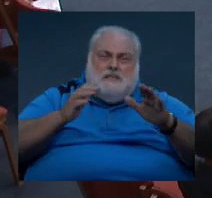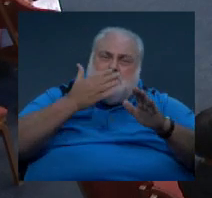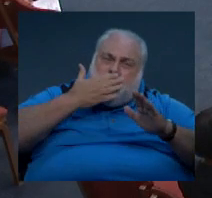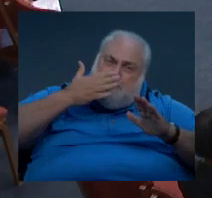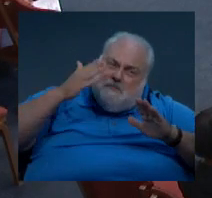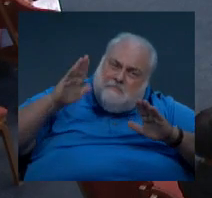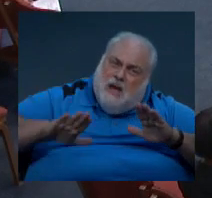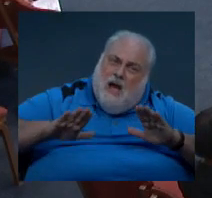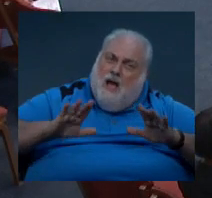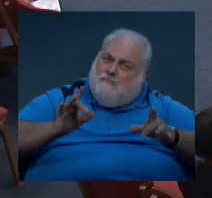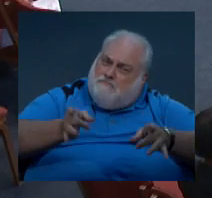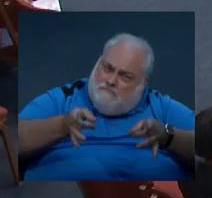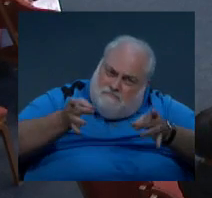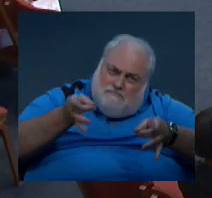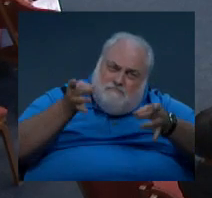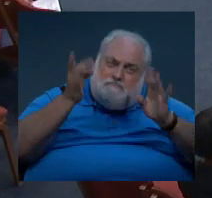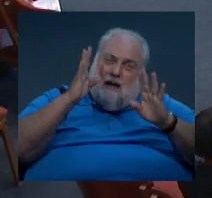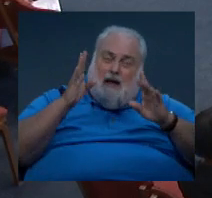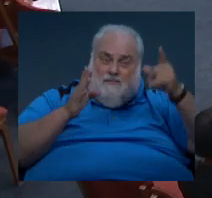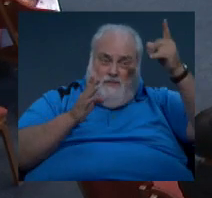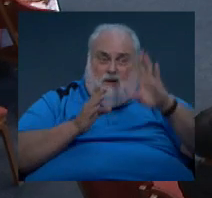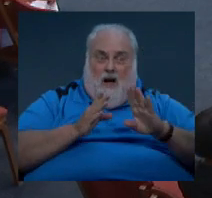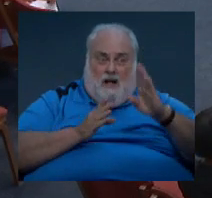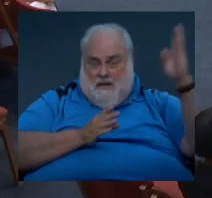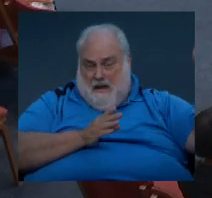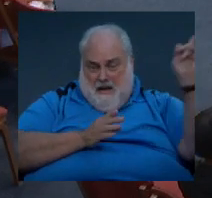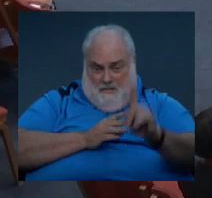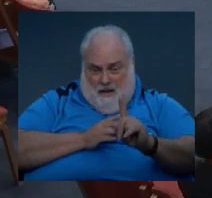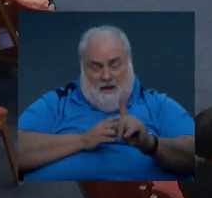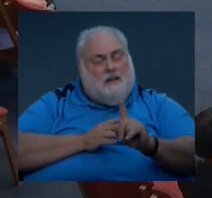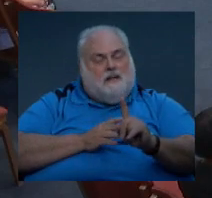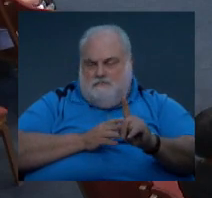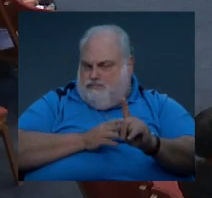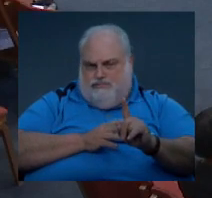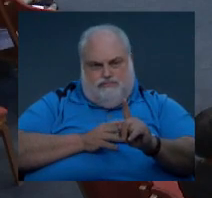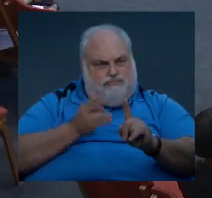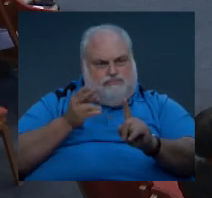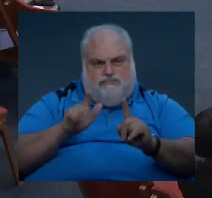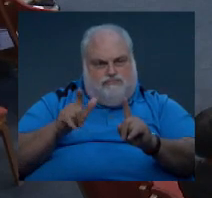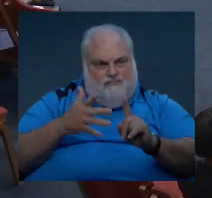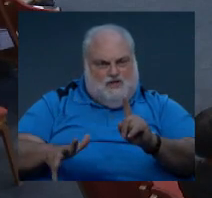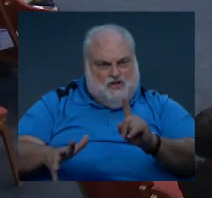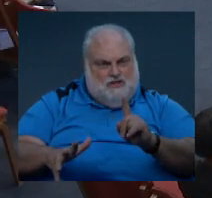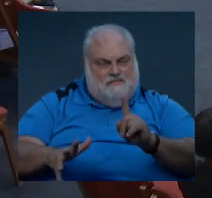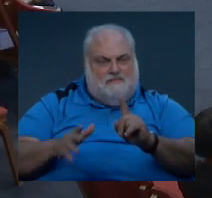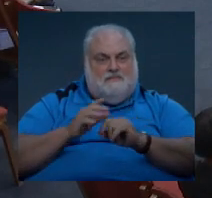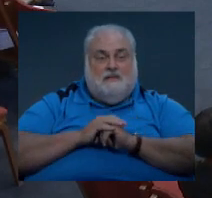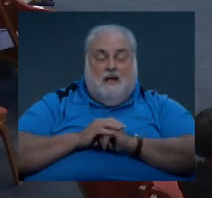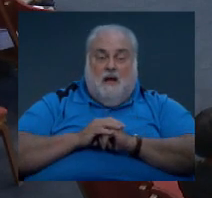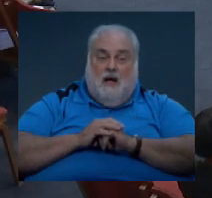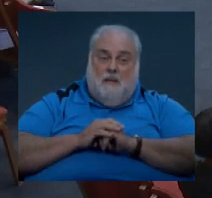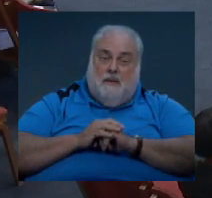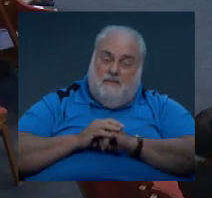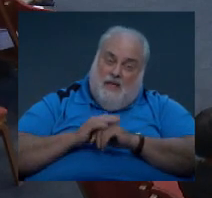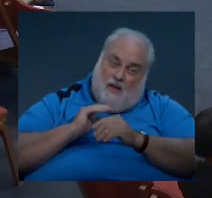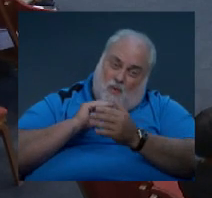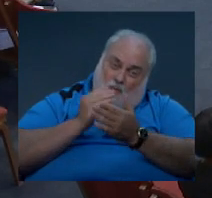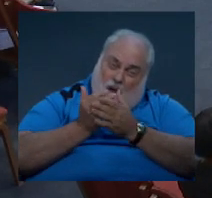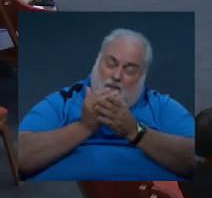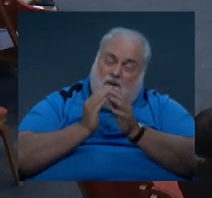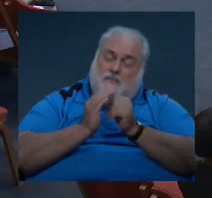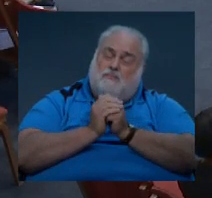wrong. If God came down on them, they'd go down in a heartbeat to the grave. But if they can make it to a prayer